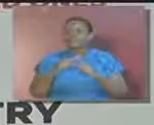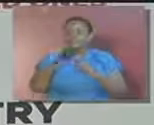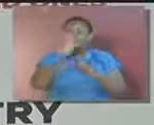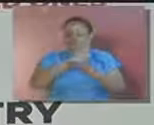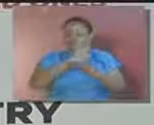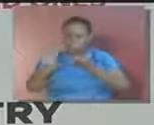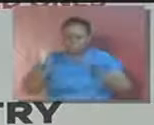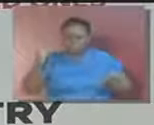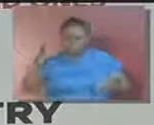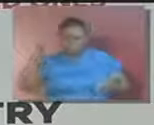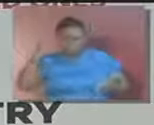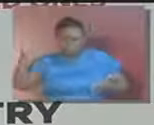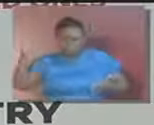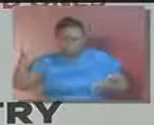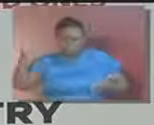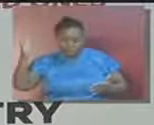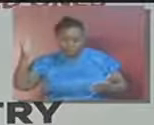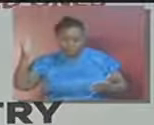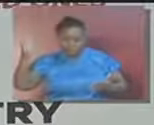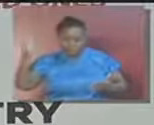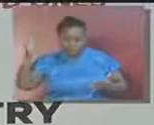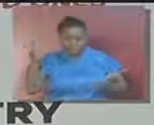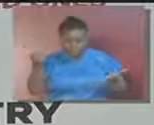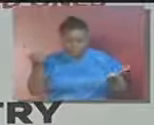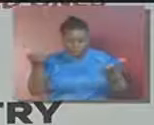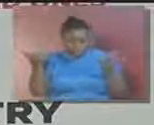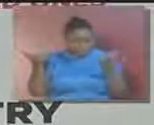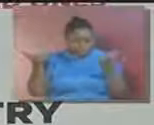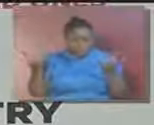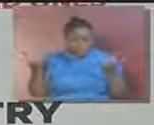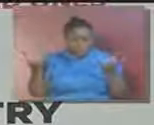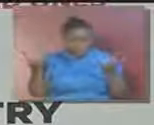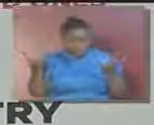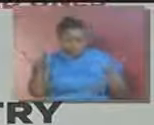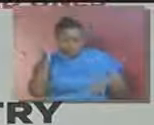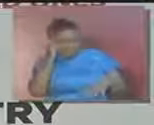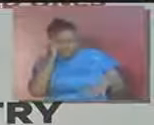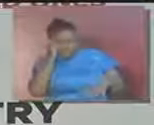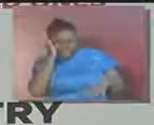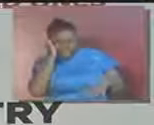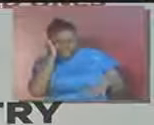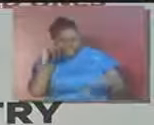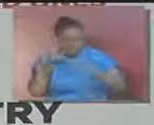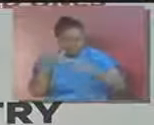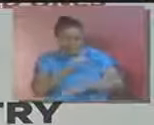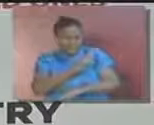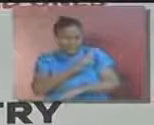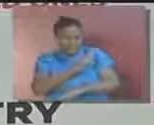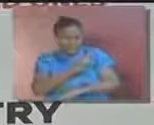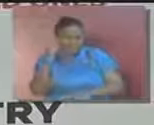for your mother, your father, your grandmother, your child,